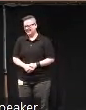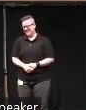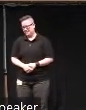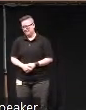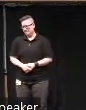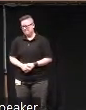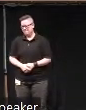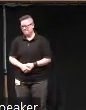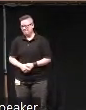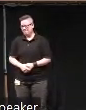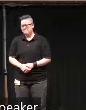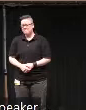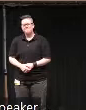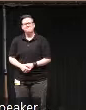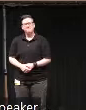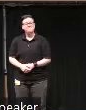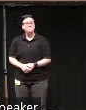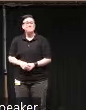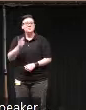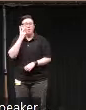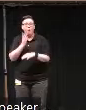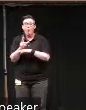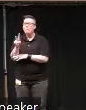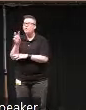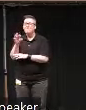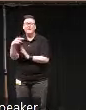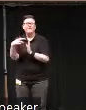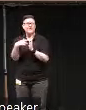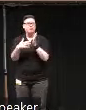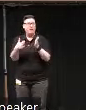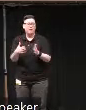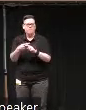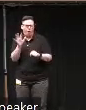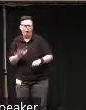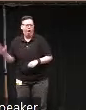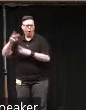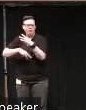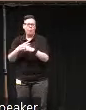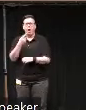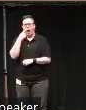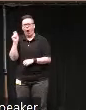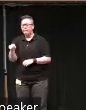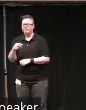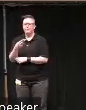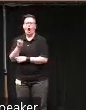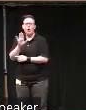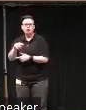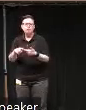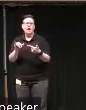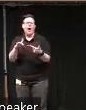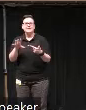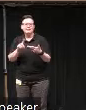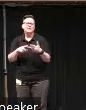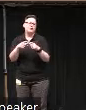As we saw, we had 250 registrants from all over the world: Hungary, Iceland,